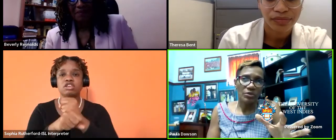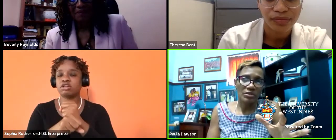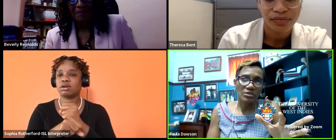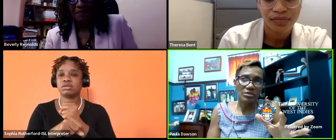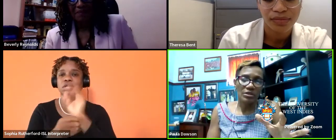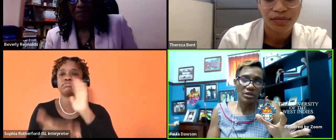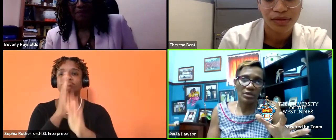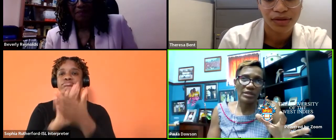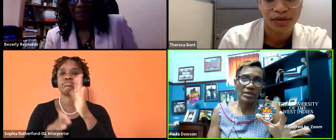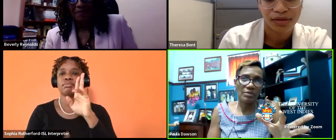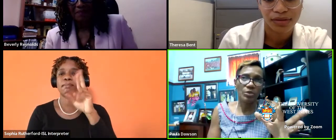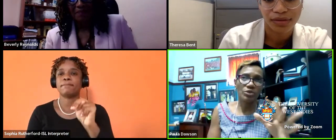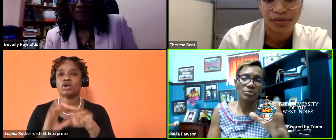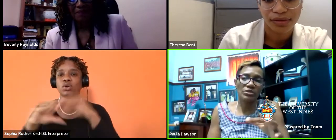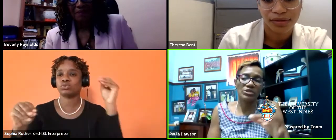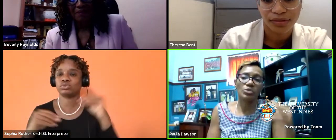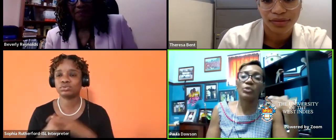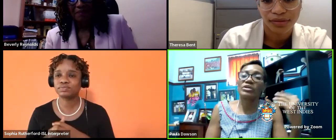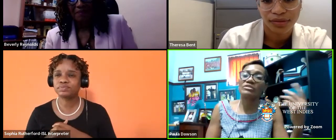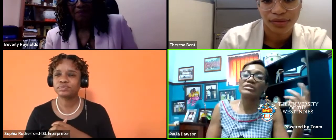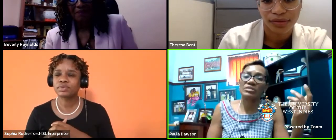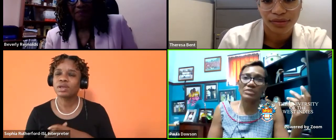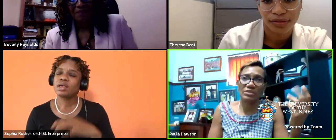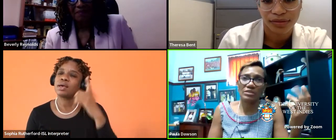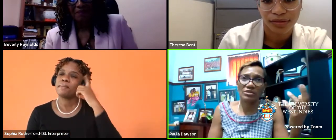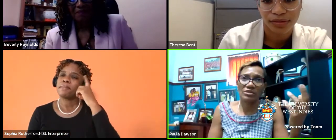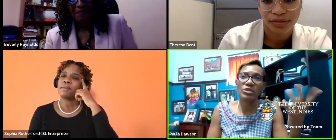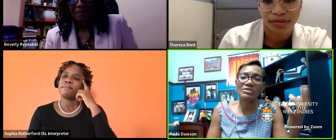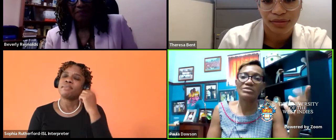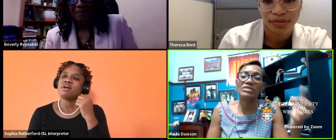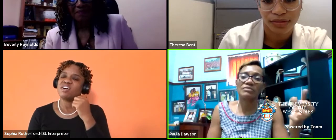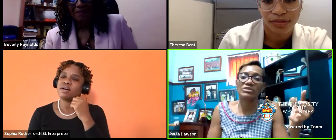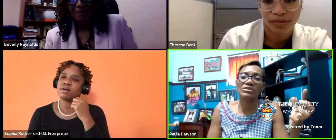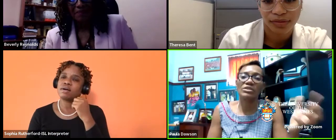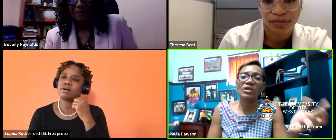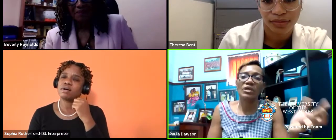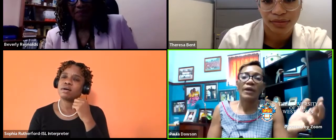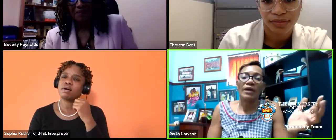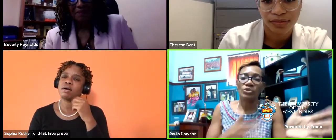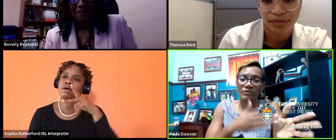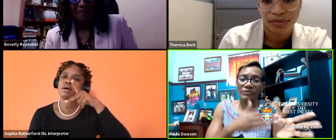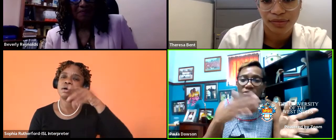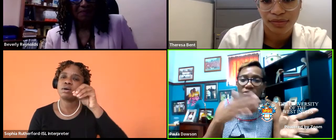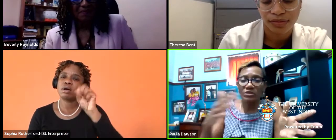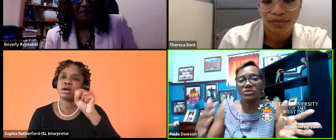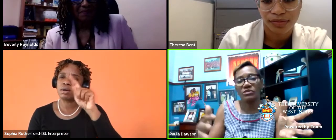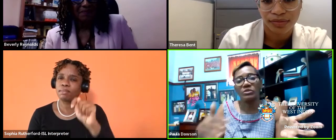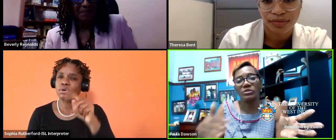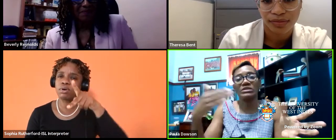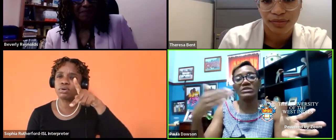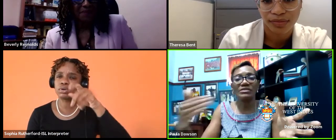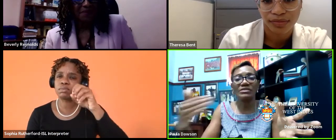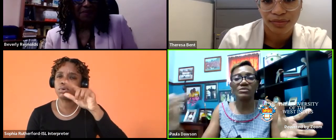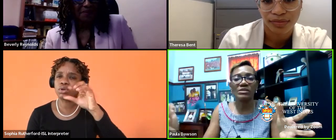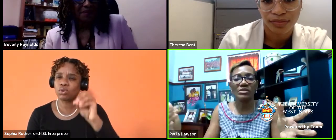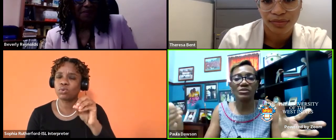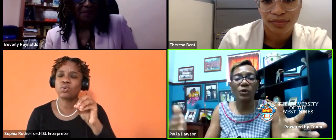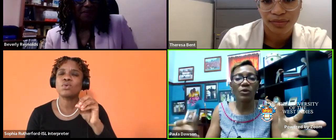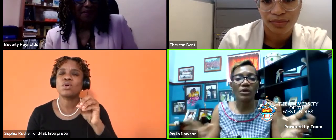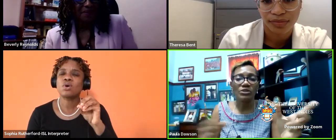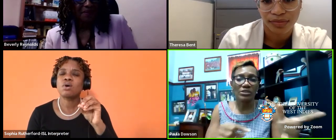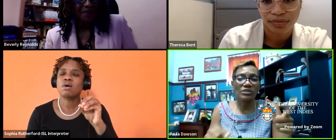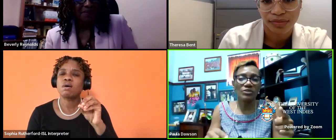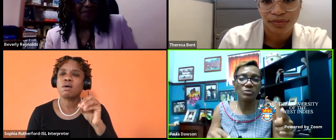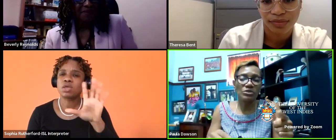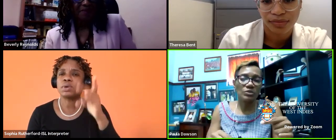polio was, I think post-polio syndrome would have seen it already because polio was in the 70s. And so after 30 years is when you start seeing the weakness.